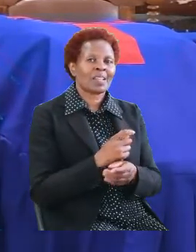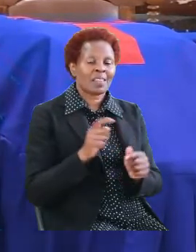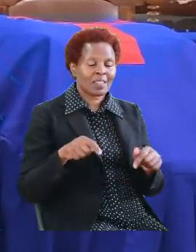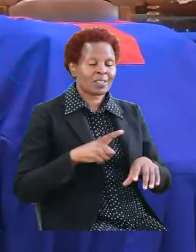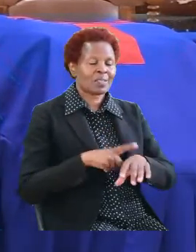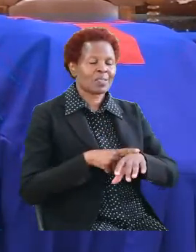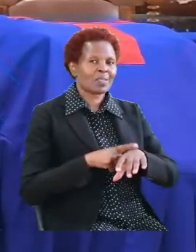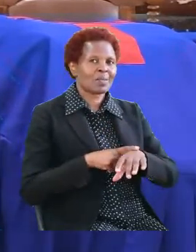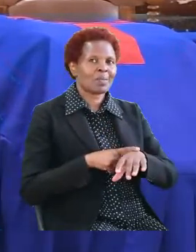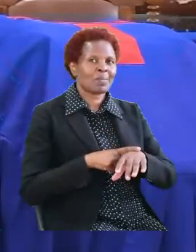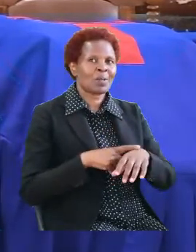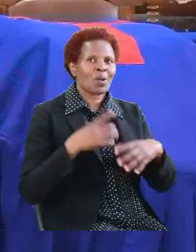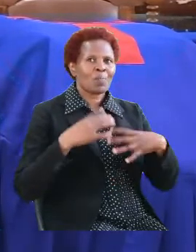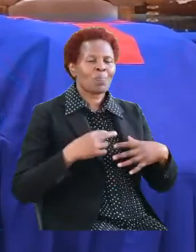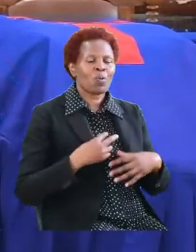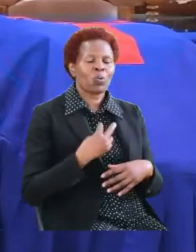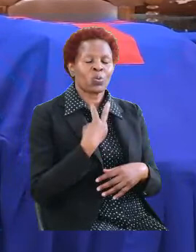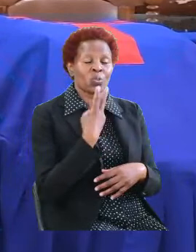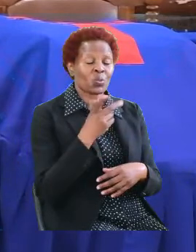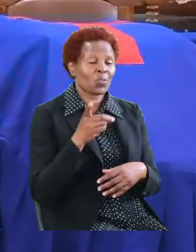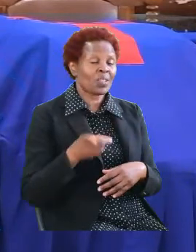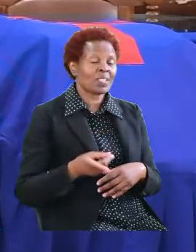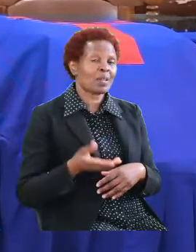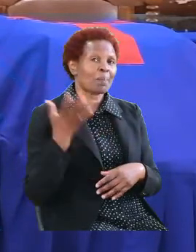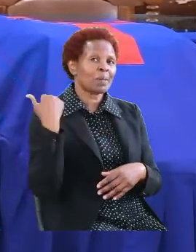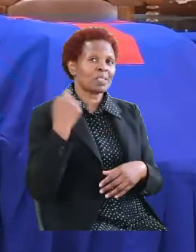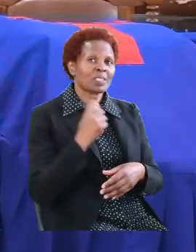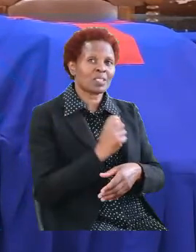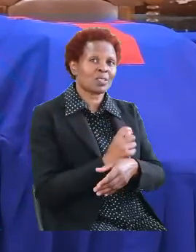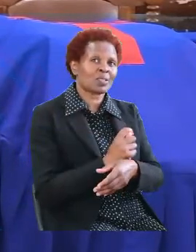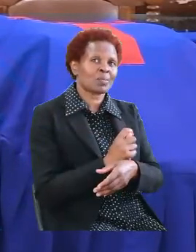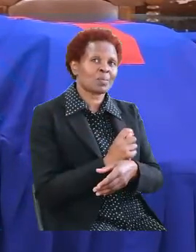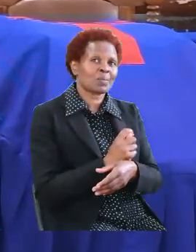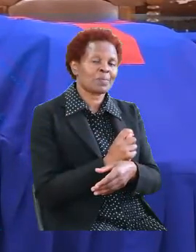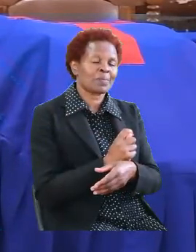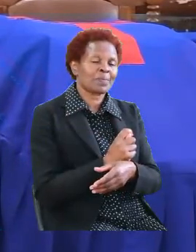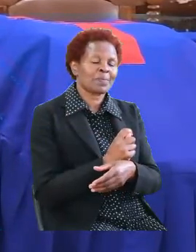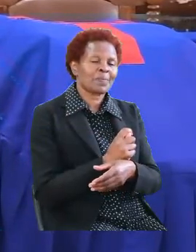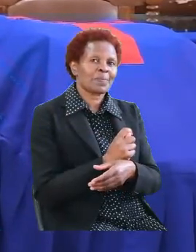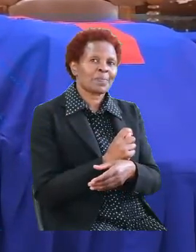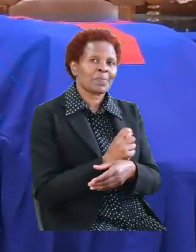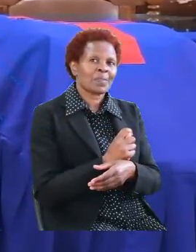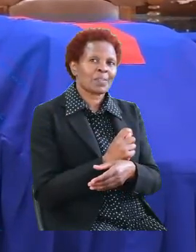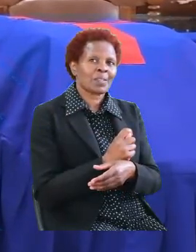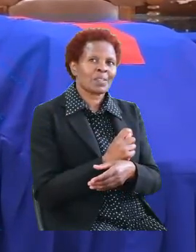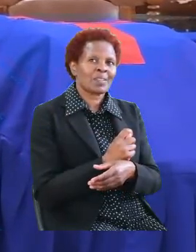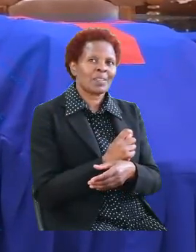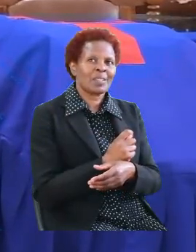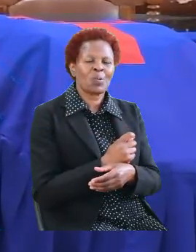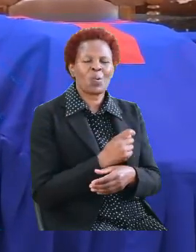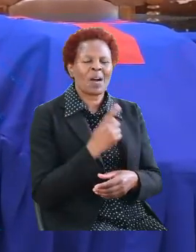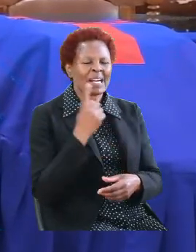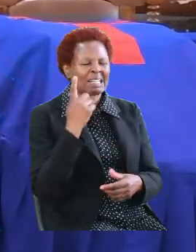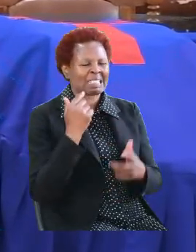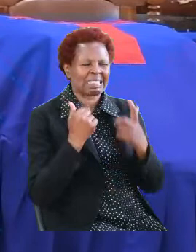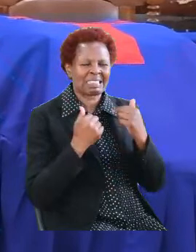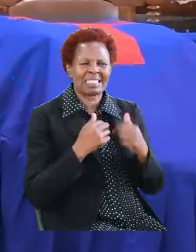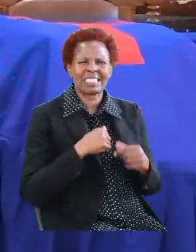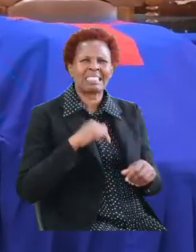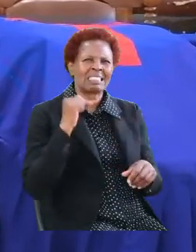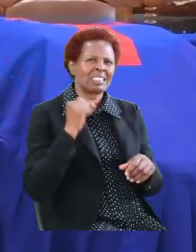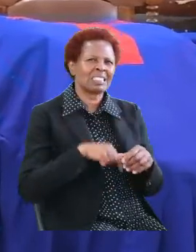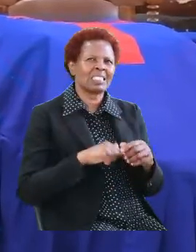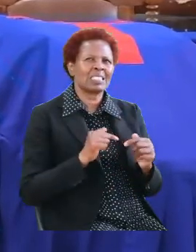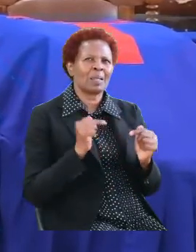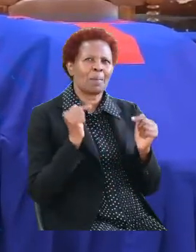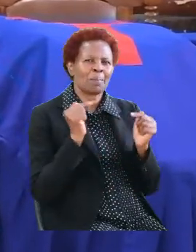point, the people who had seen the temple of David, of the temple of King Solomon, we are crying. They were in pain because they